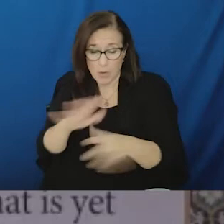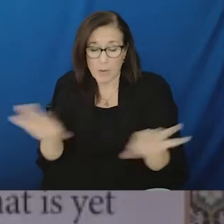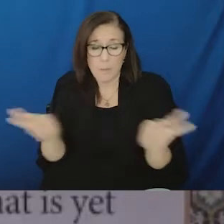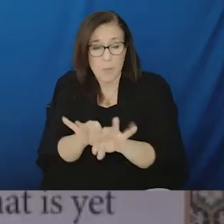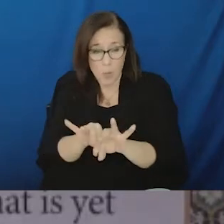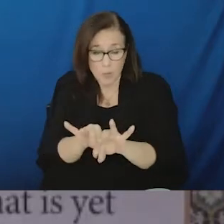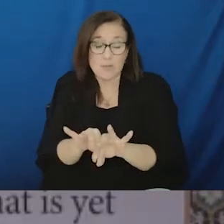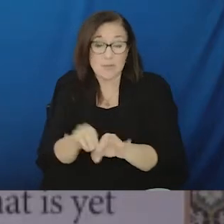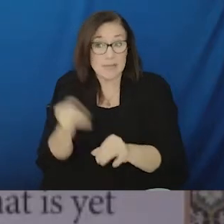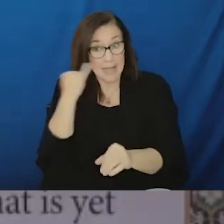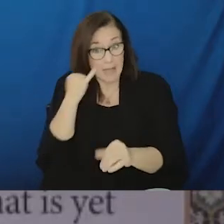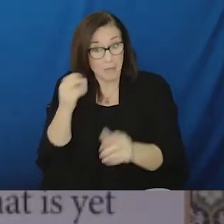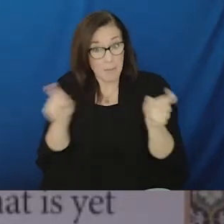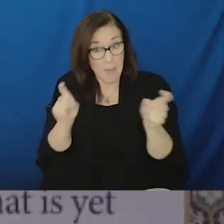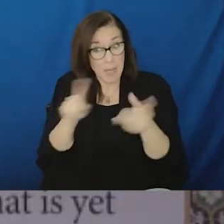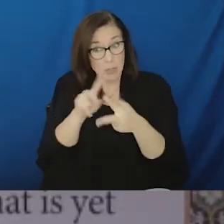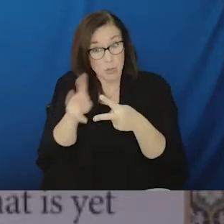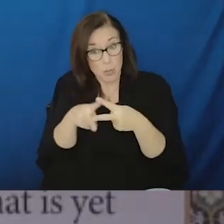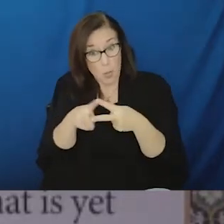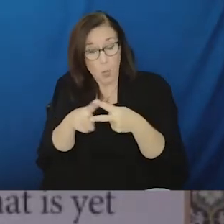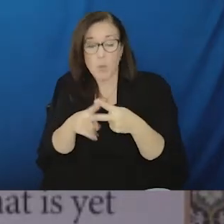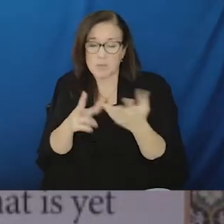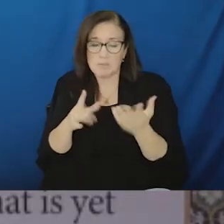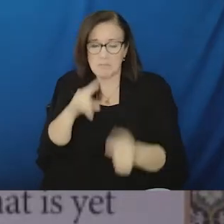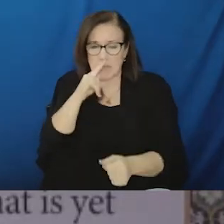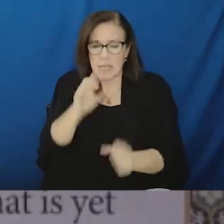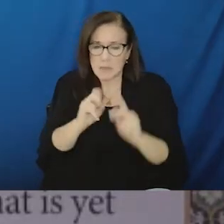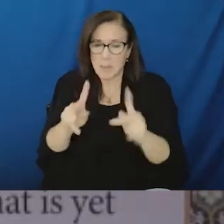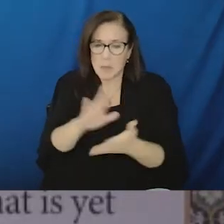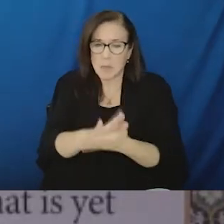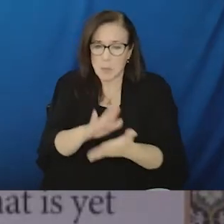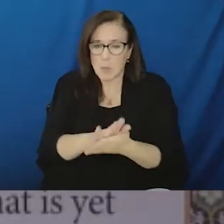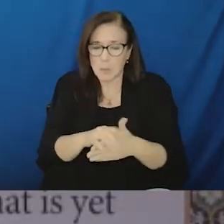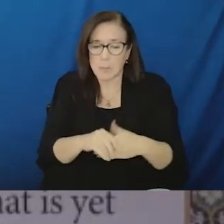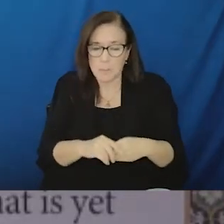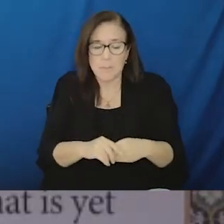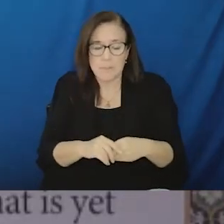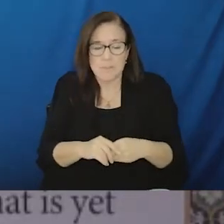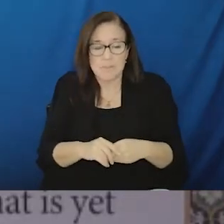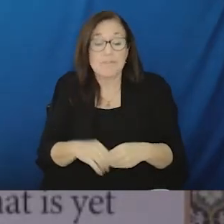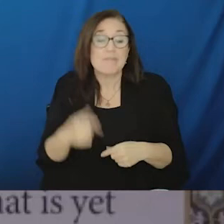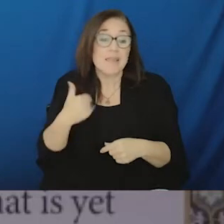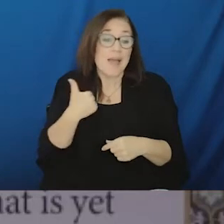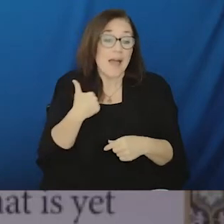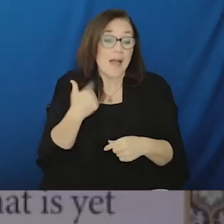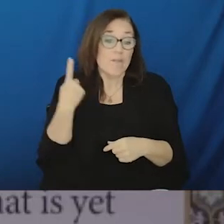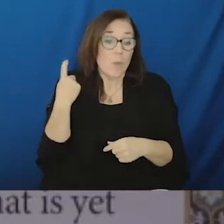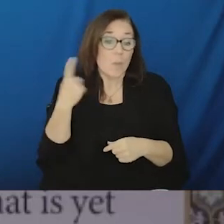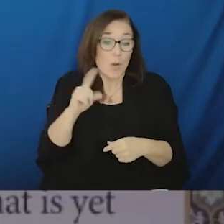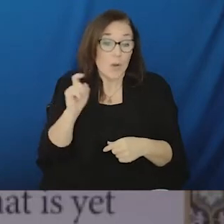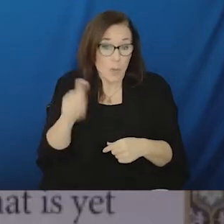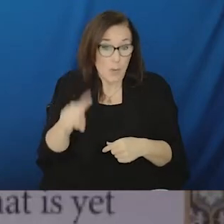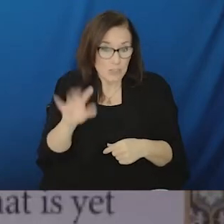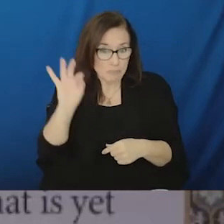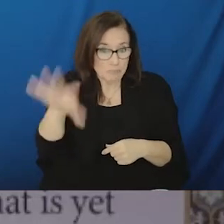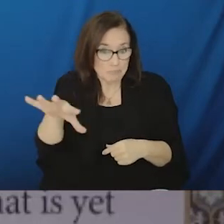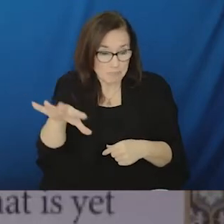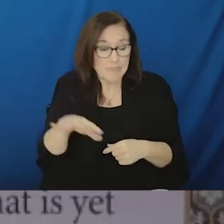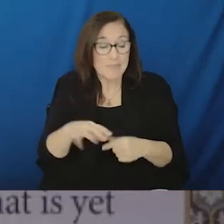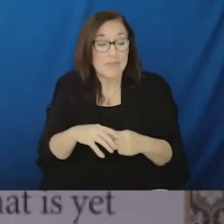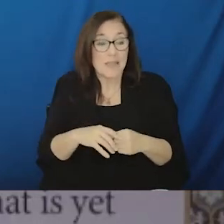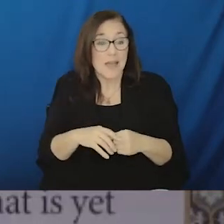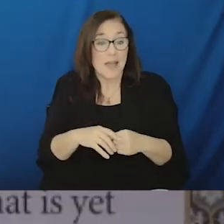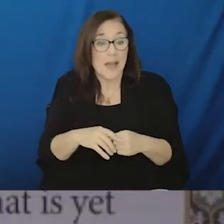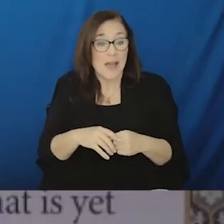school, back to school. With that, I just have one question, and it's won't be surprised for people who know me, and that is that I am